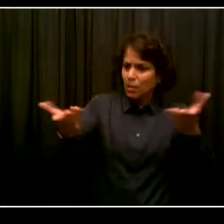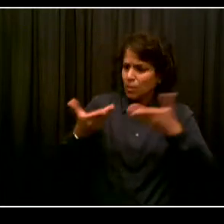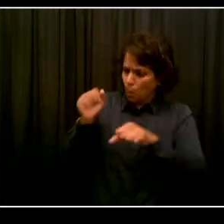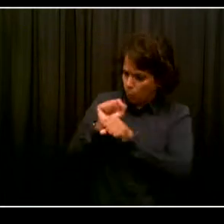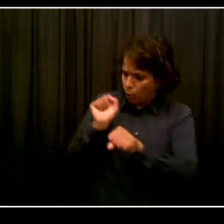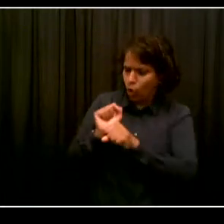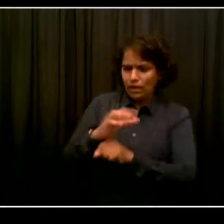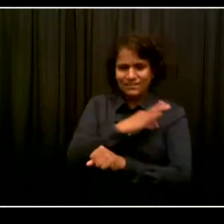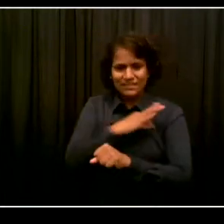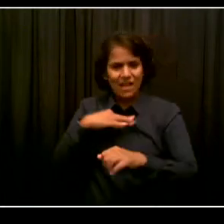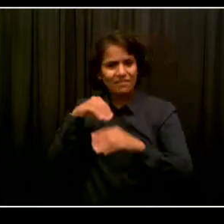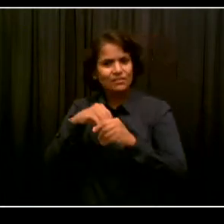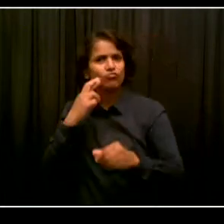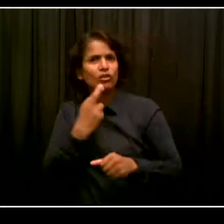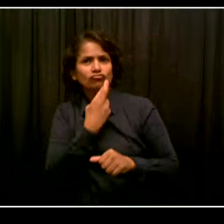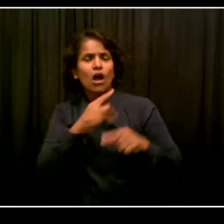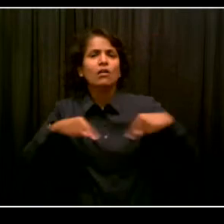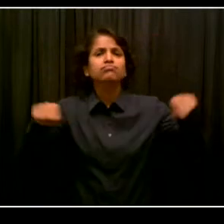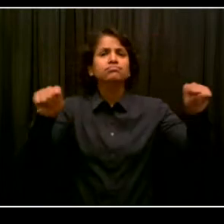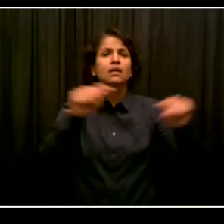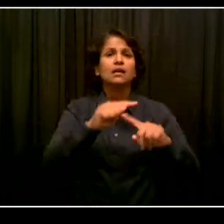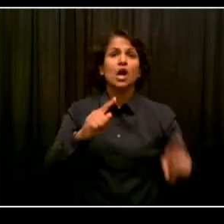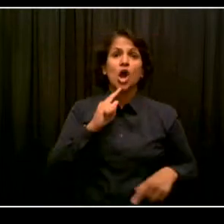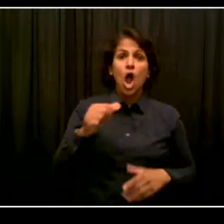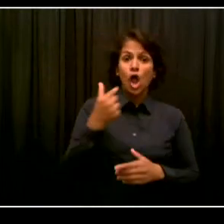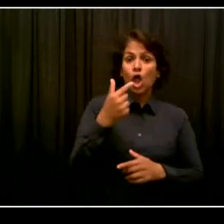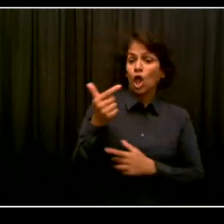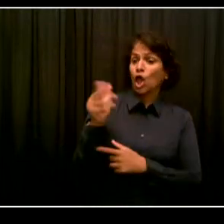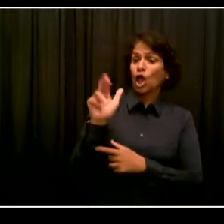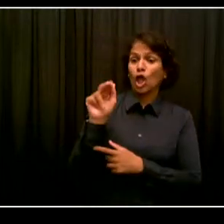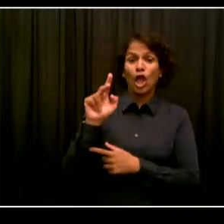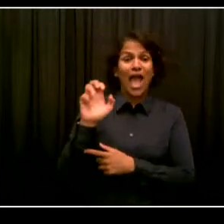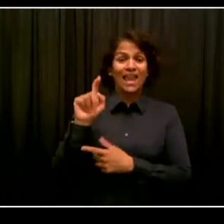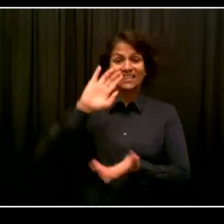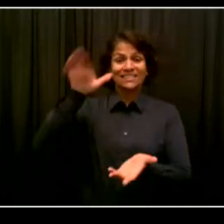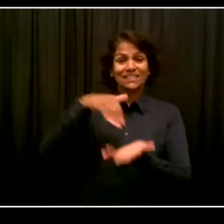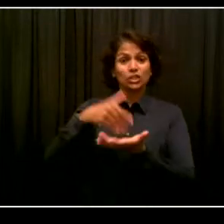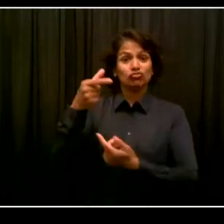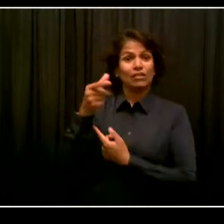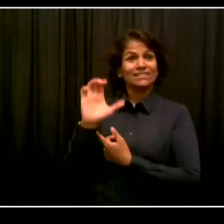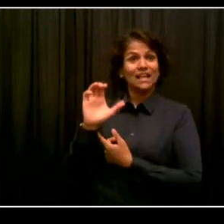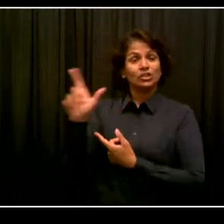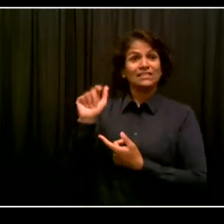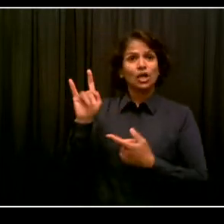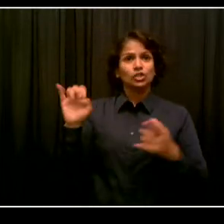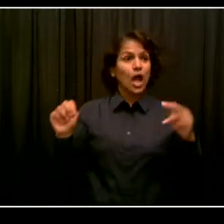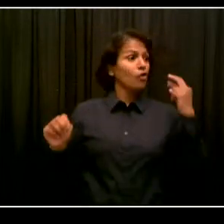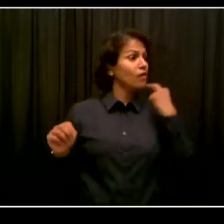year, 108 years. We are thrilled to be reopening at